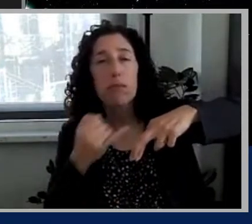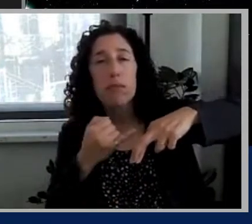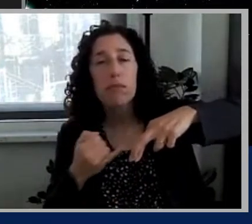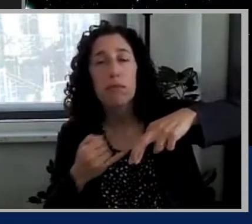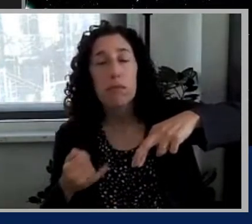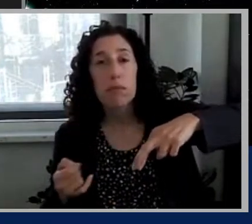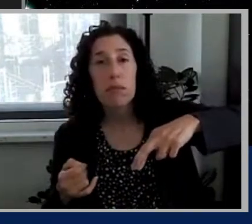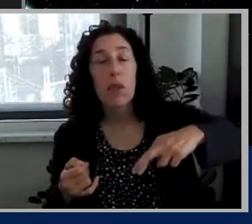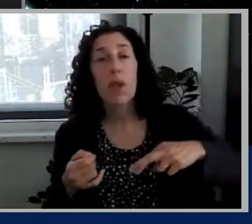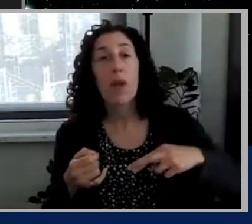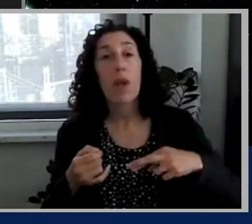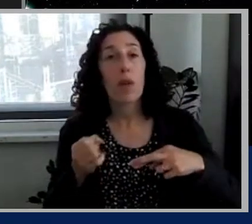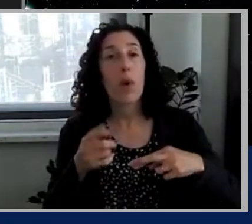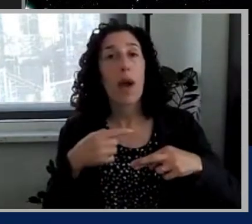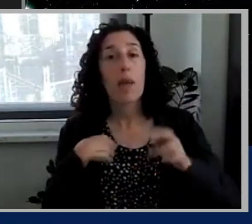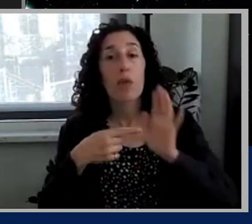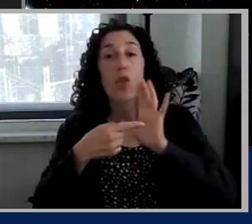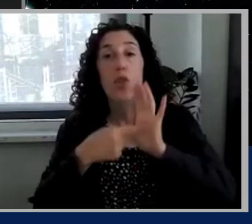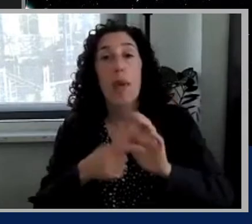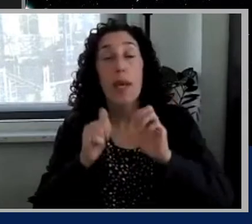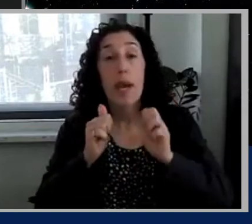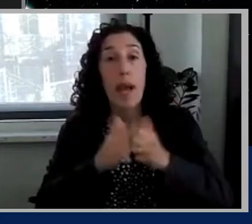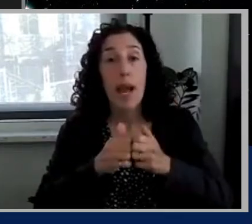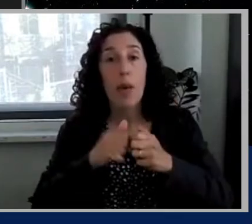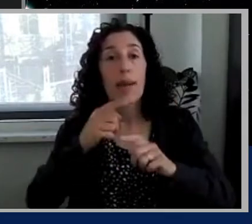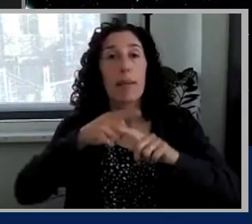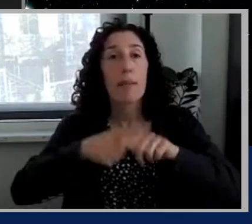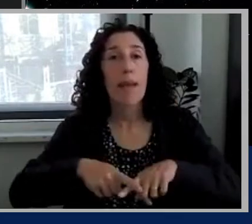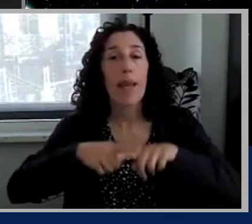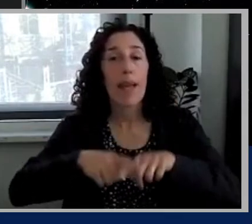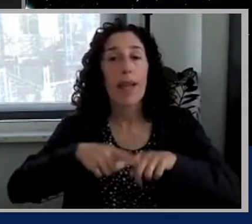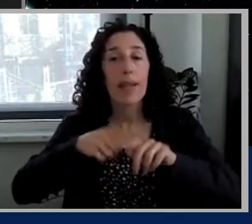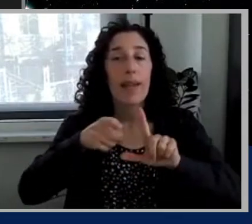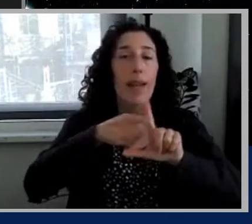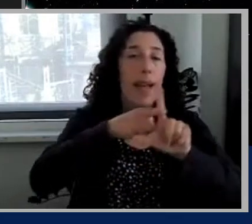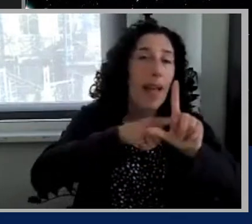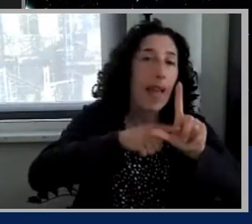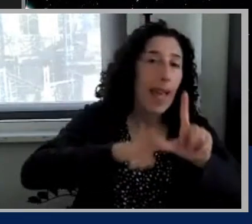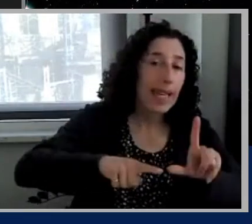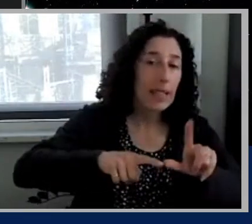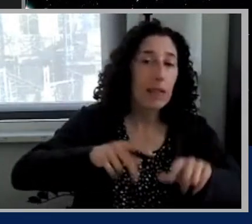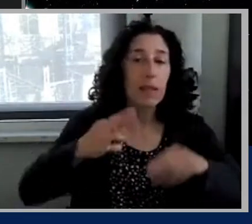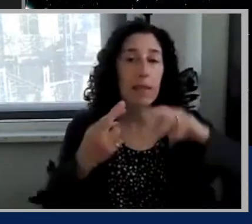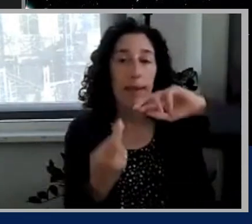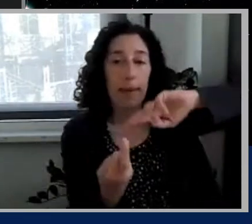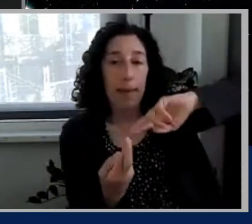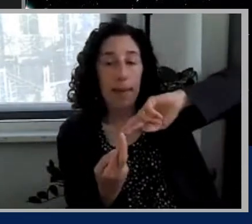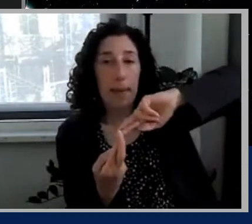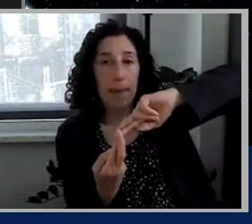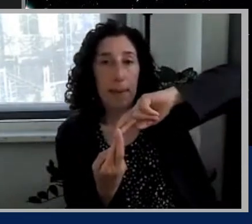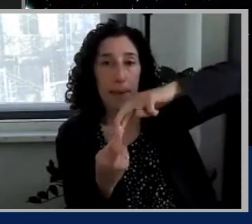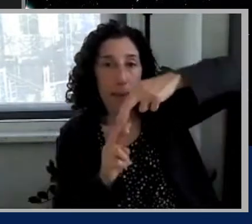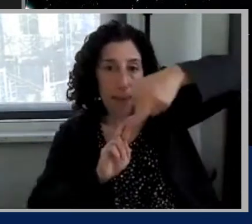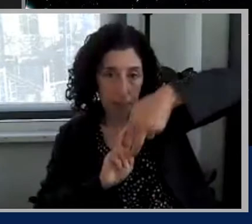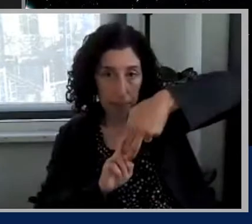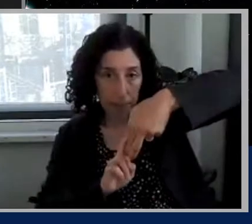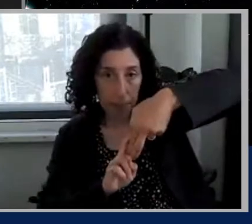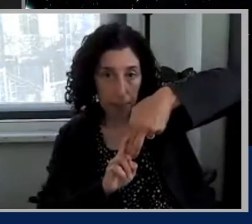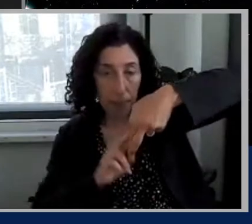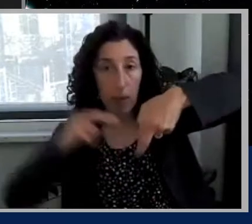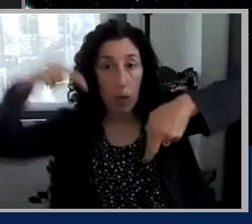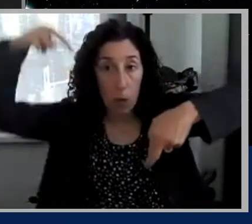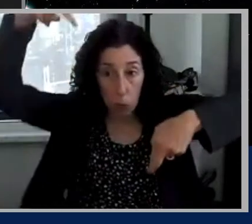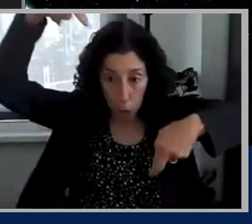from the side, it would look kind of like a lumpy arcade. If you saw it from top down, it would look like a little kind of Greek letter sigma type